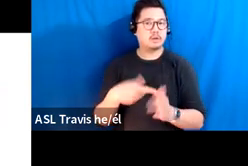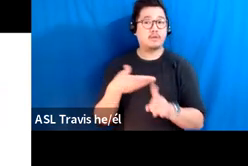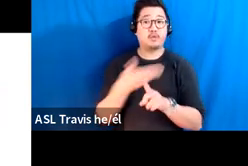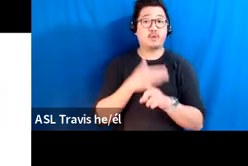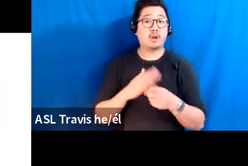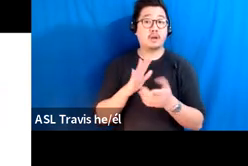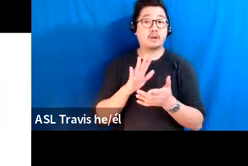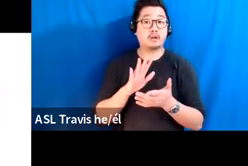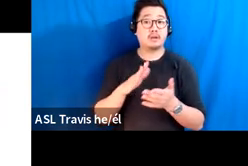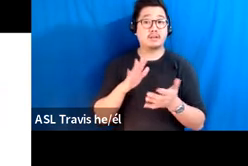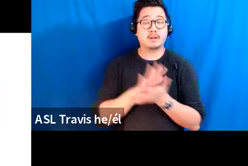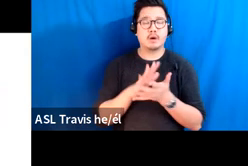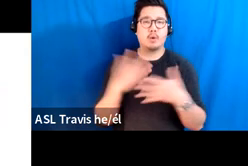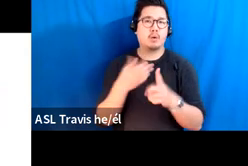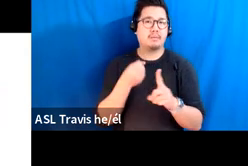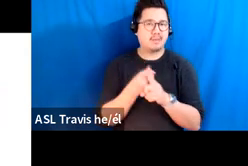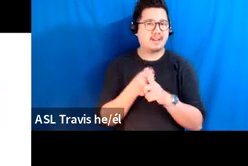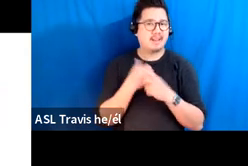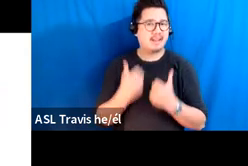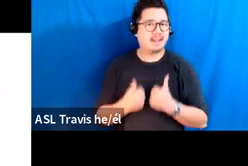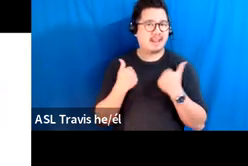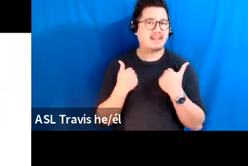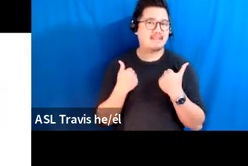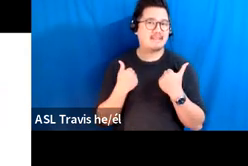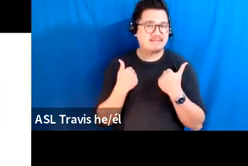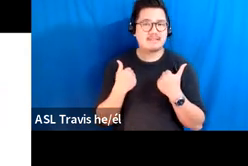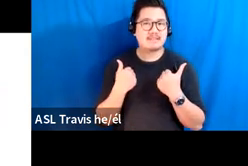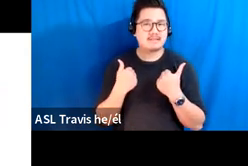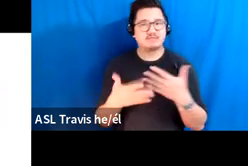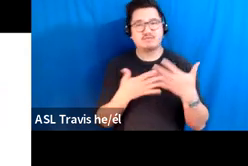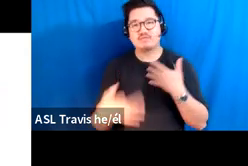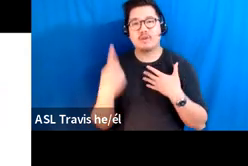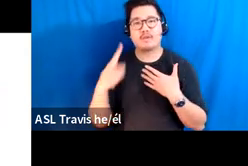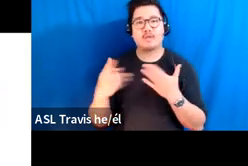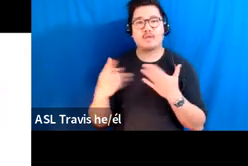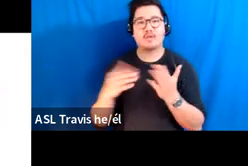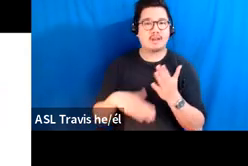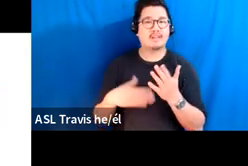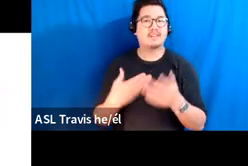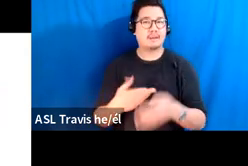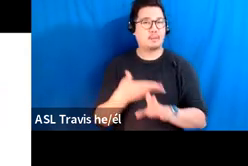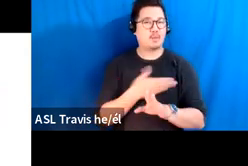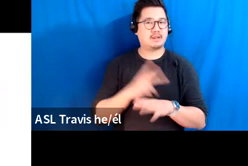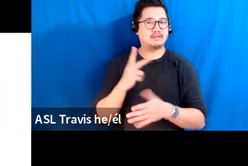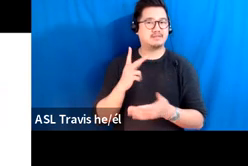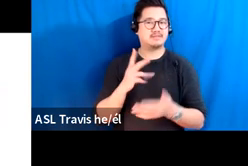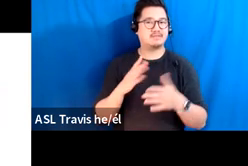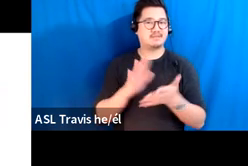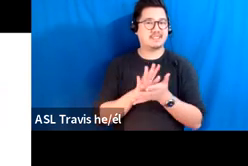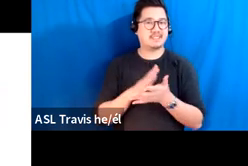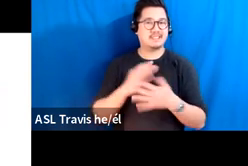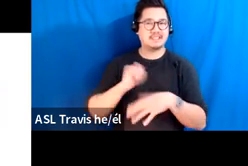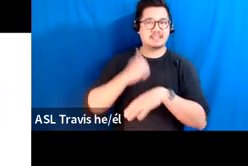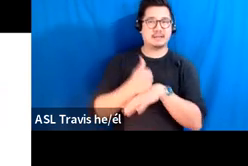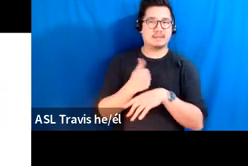terms of how it impacts life outcomes for young people and sets them up for success um across the the k-12